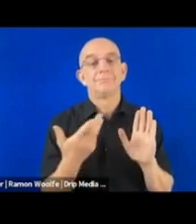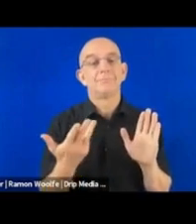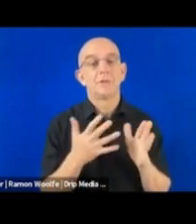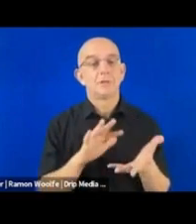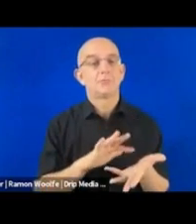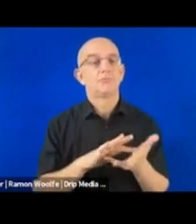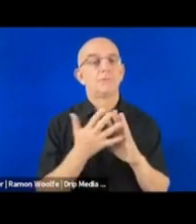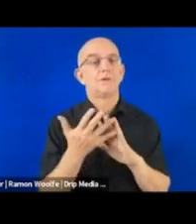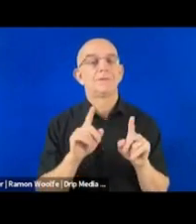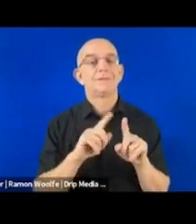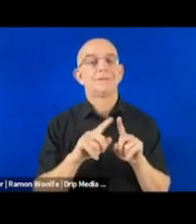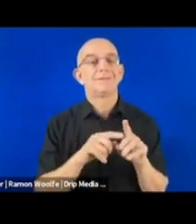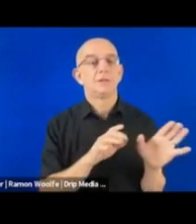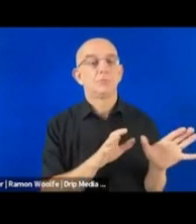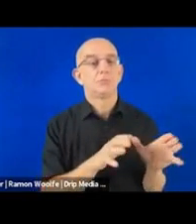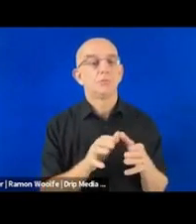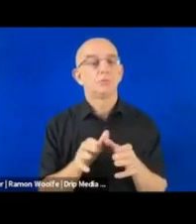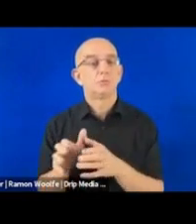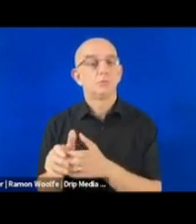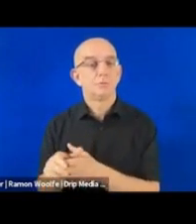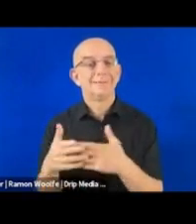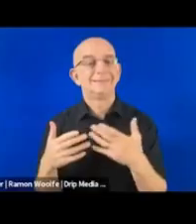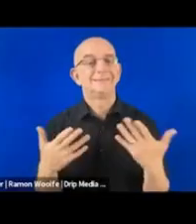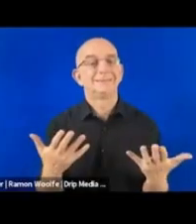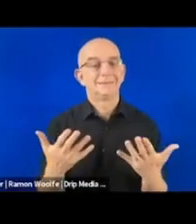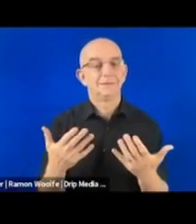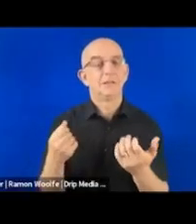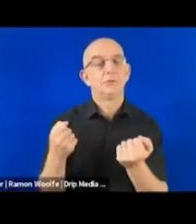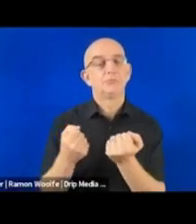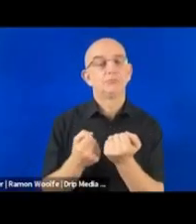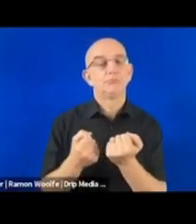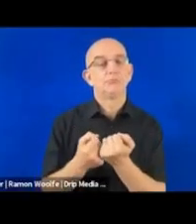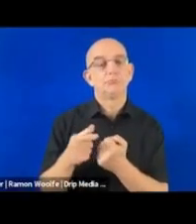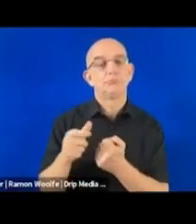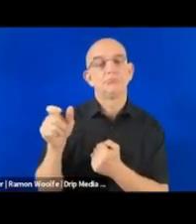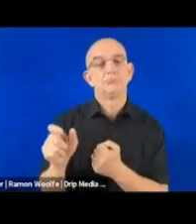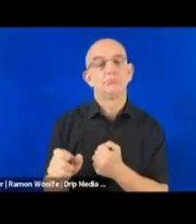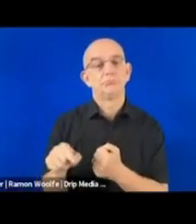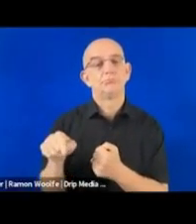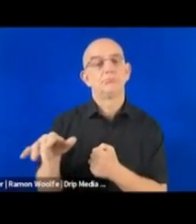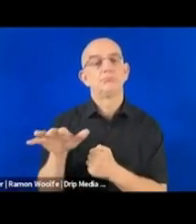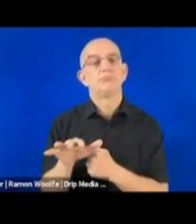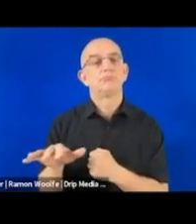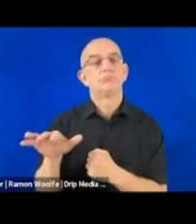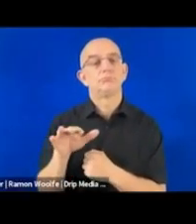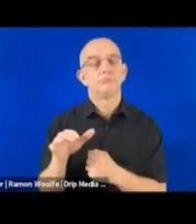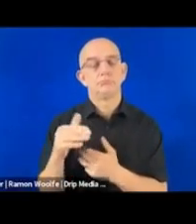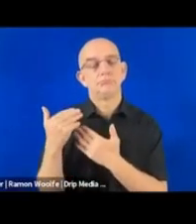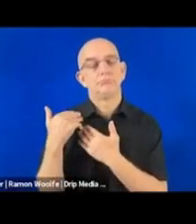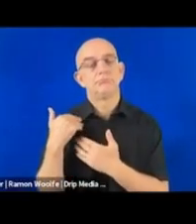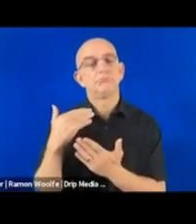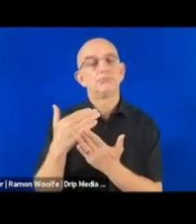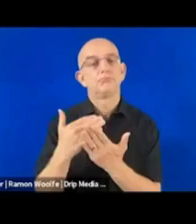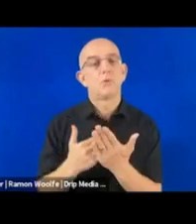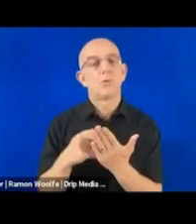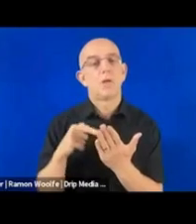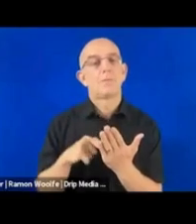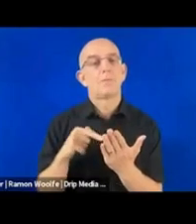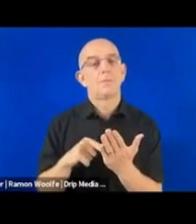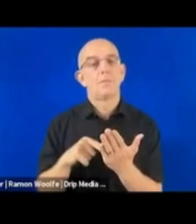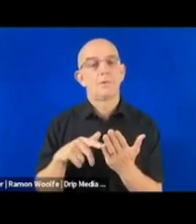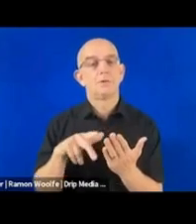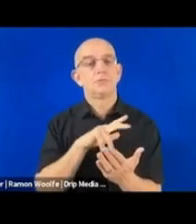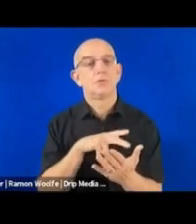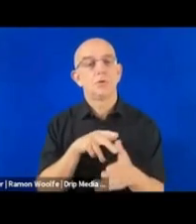Community Development College have been able to draft a diploma curriculum.